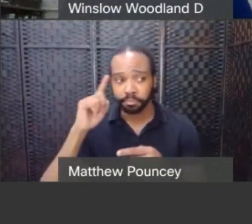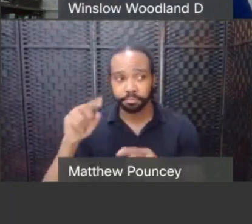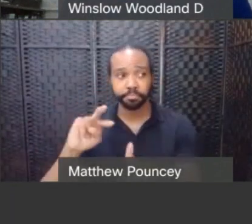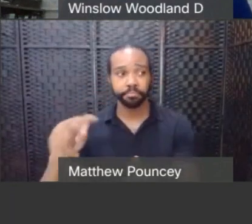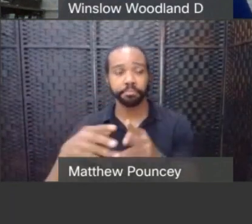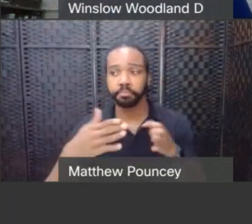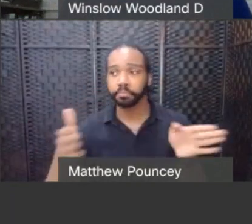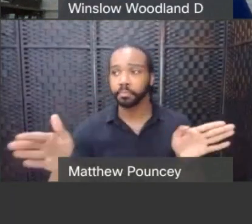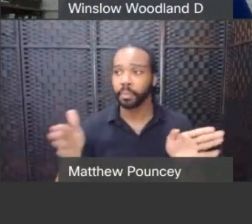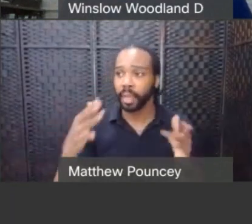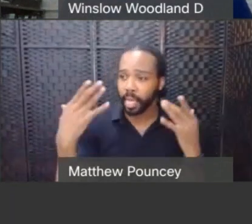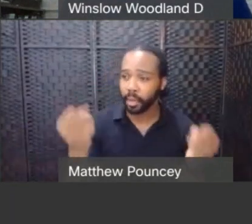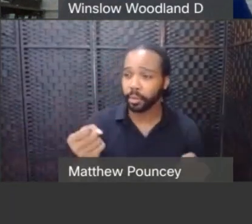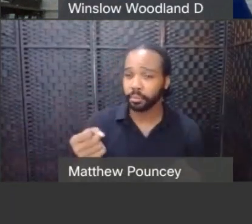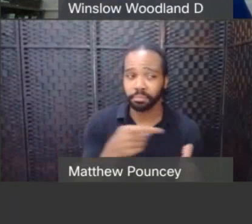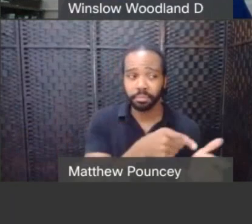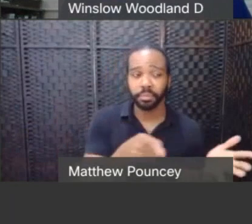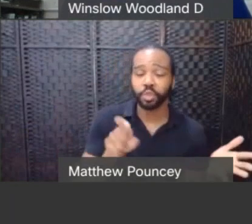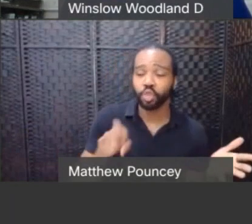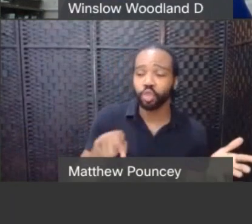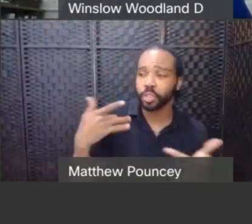be concerned about with regard to the variant?